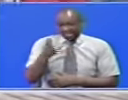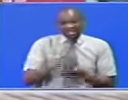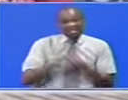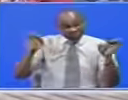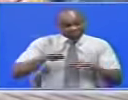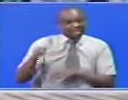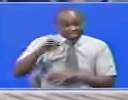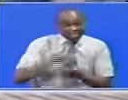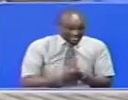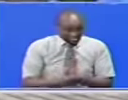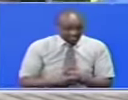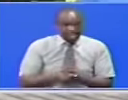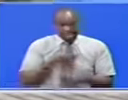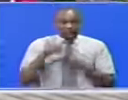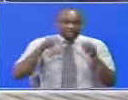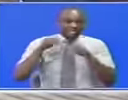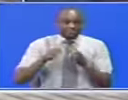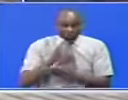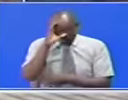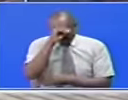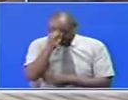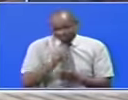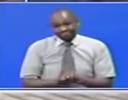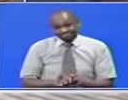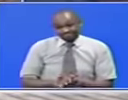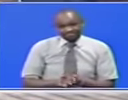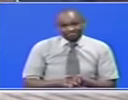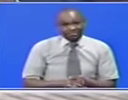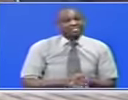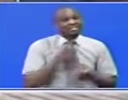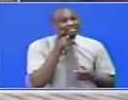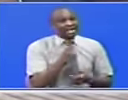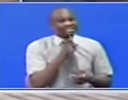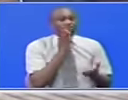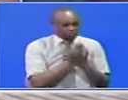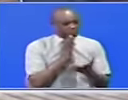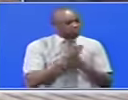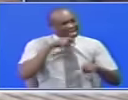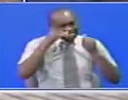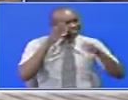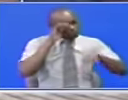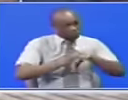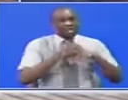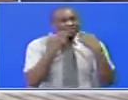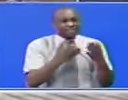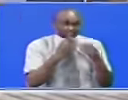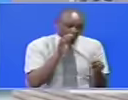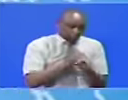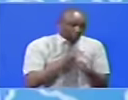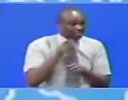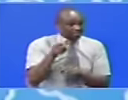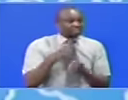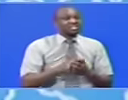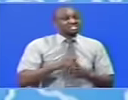Valley ahead of the general elections, Akisa. Chris, quite an analysis there. Thank you very much for joining us. Yes. Chris Thairu there,